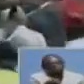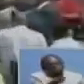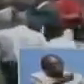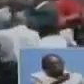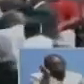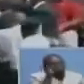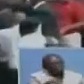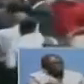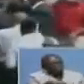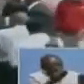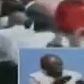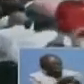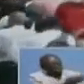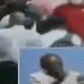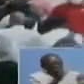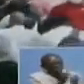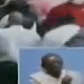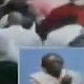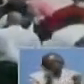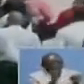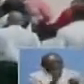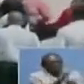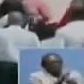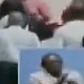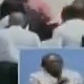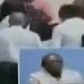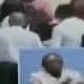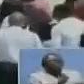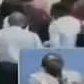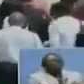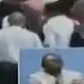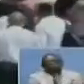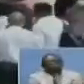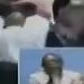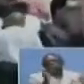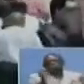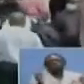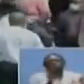to compare and contrast his trips and those